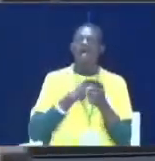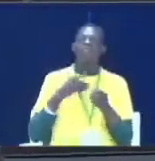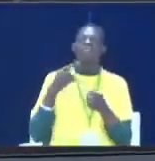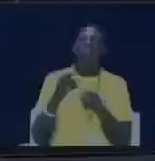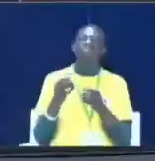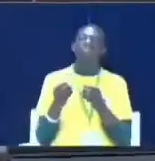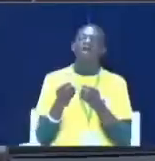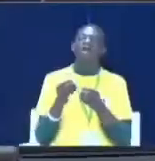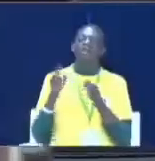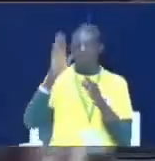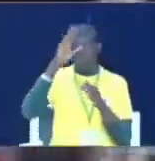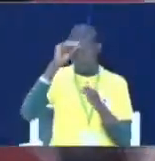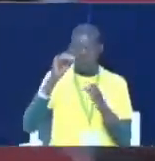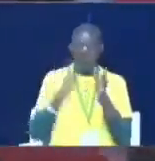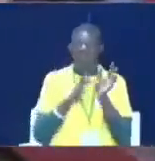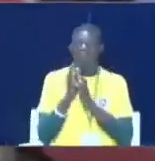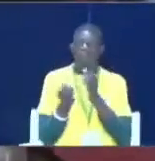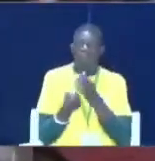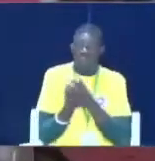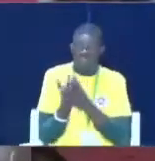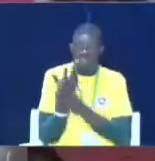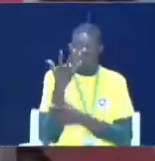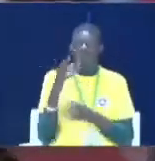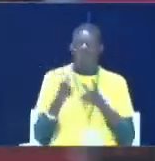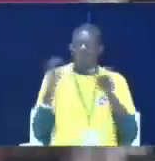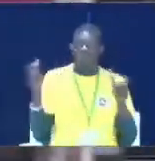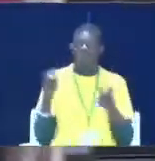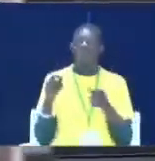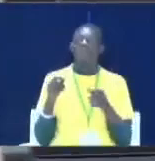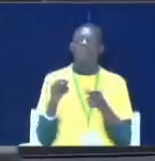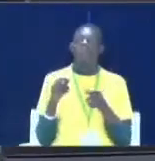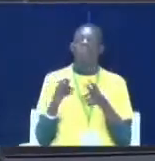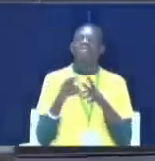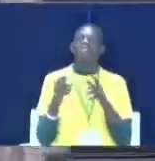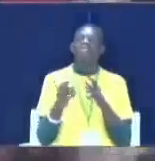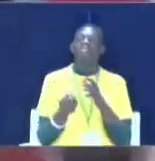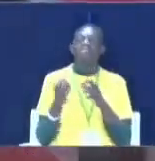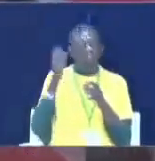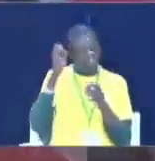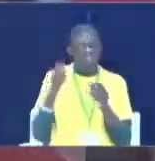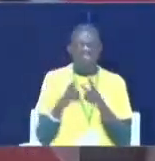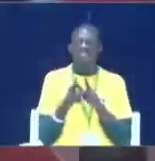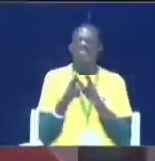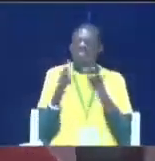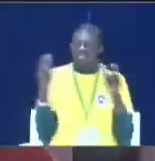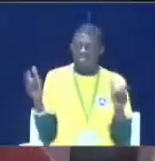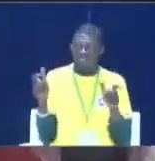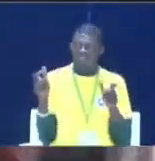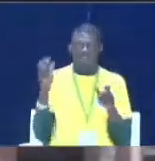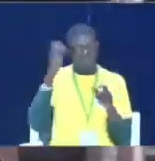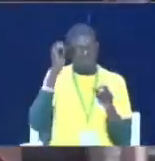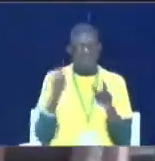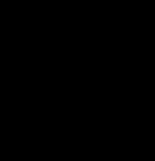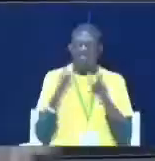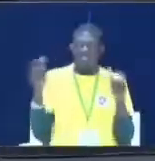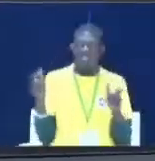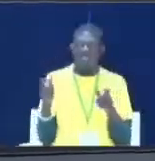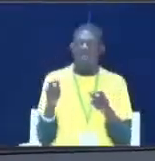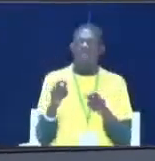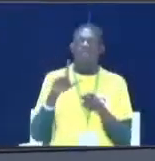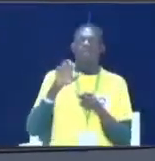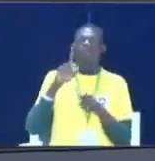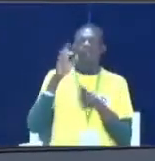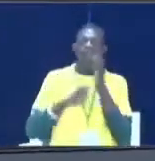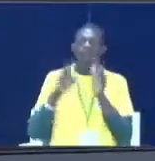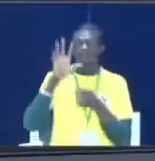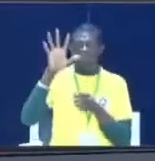Jesus grew. He enlarged. Another meaning for grew in that place is he enlarged. He enlarged. Luke 2:52.